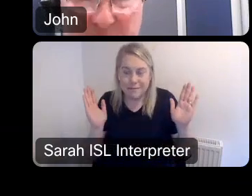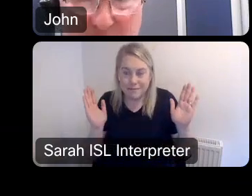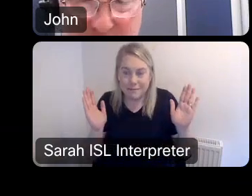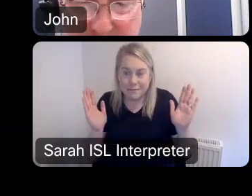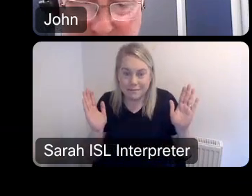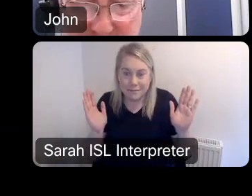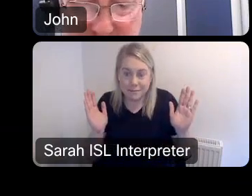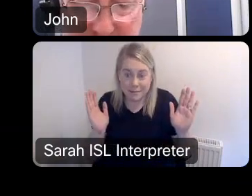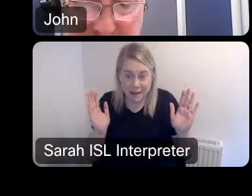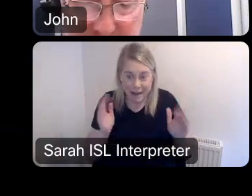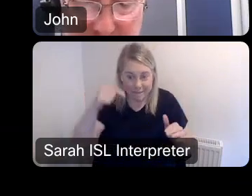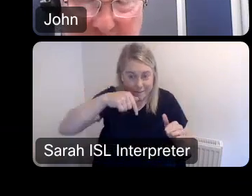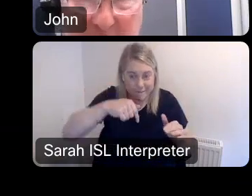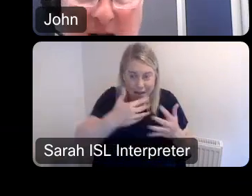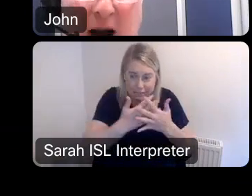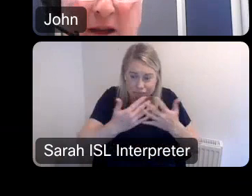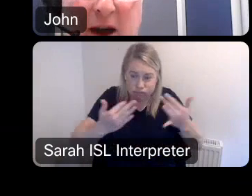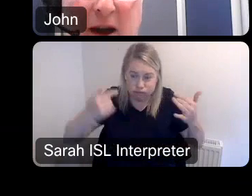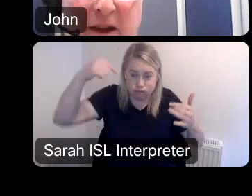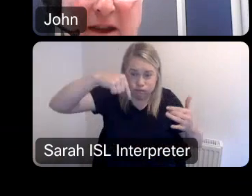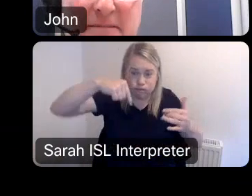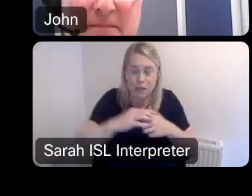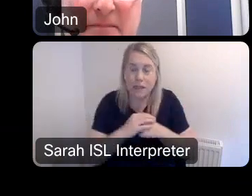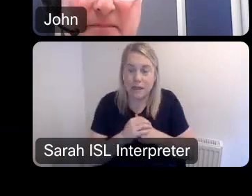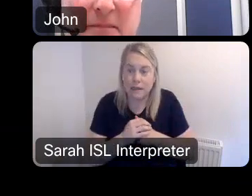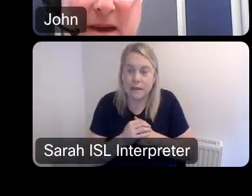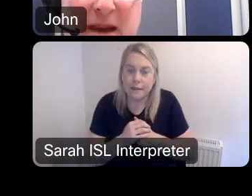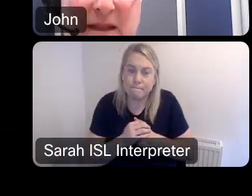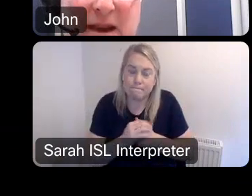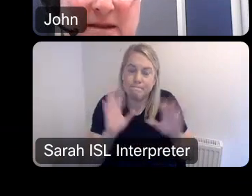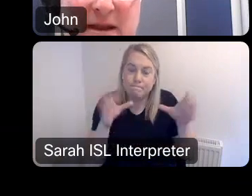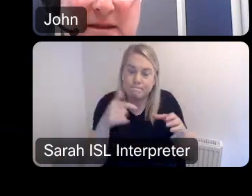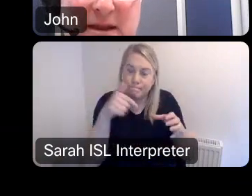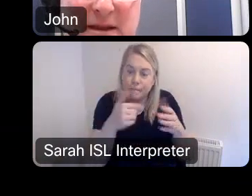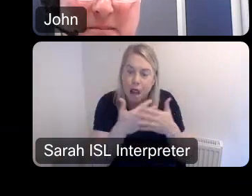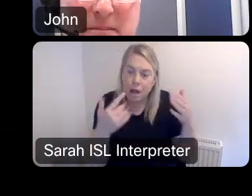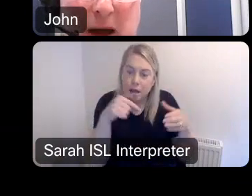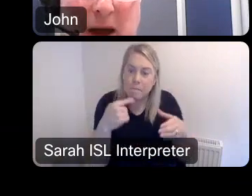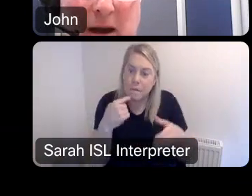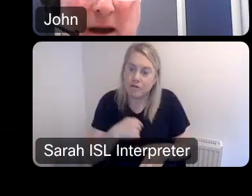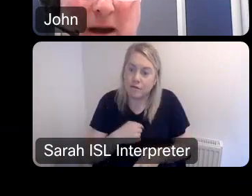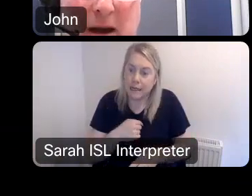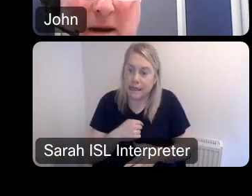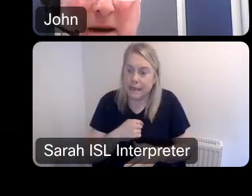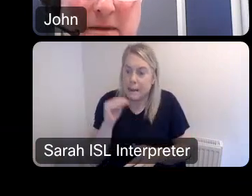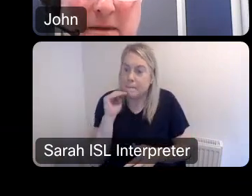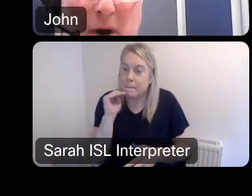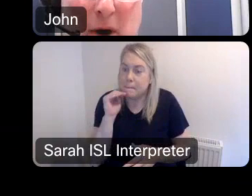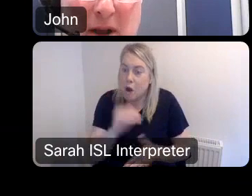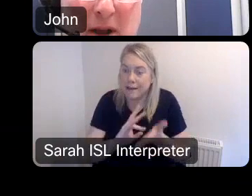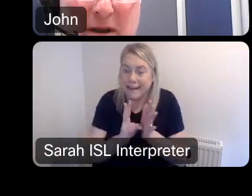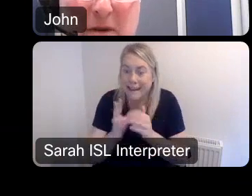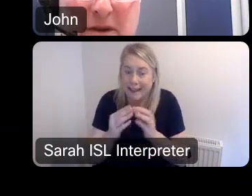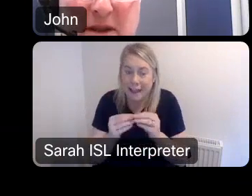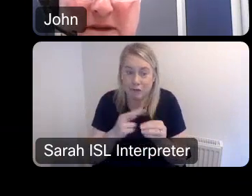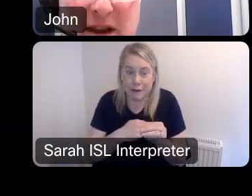really encompasses lots and lots of different things. I think the key thing is that that bottom line there,